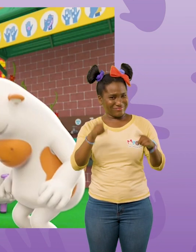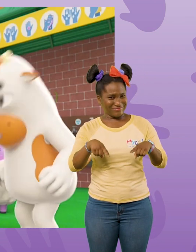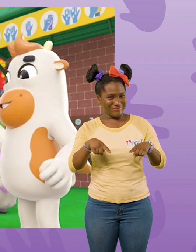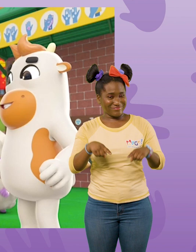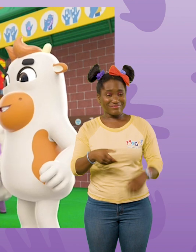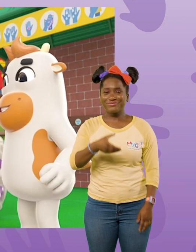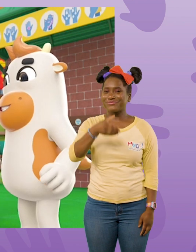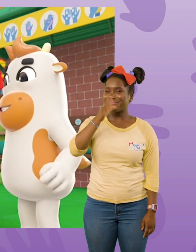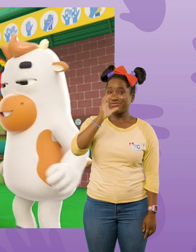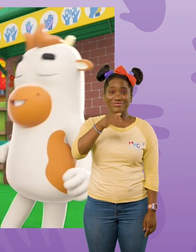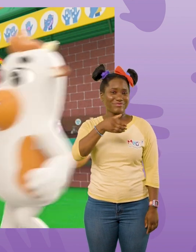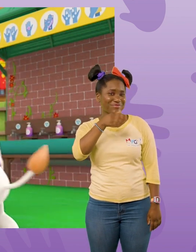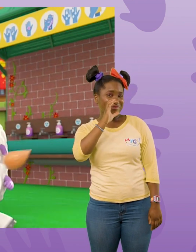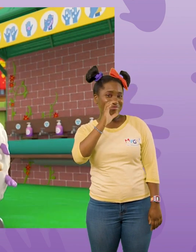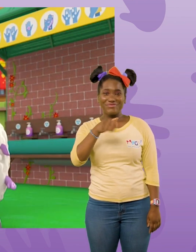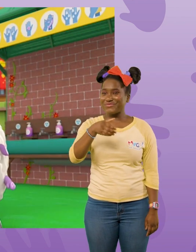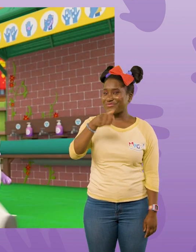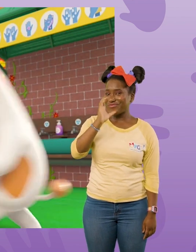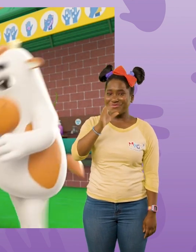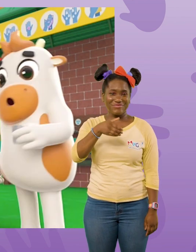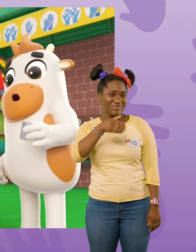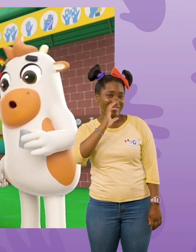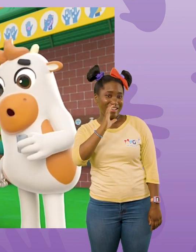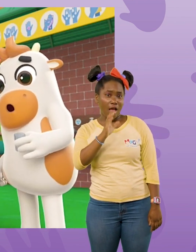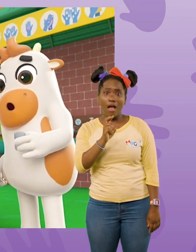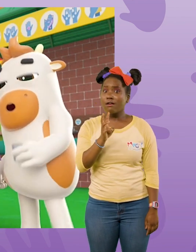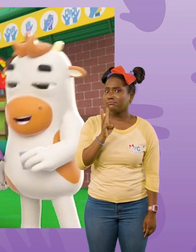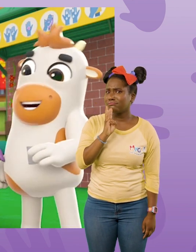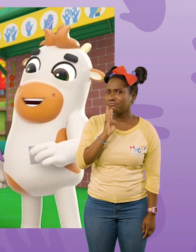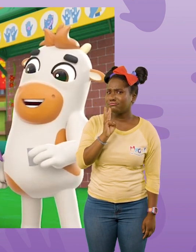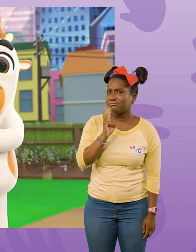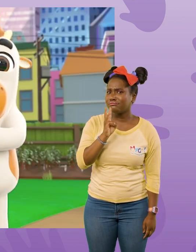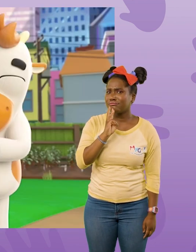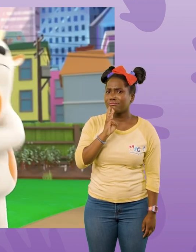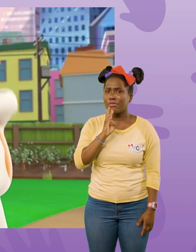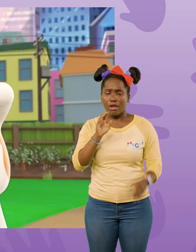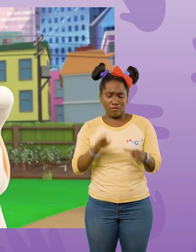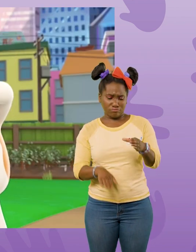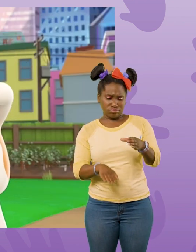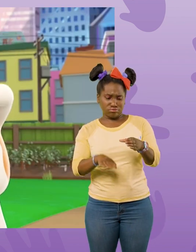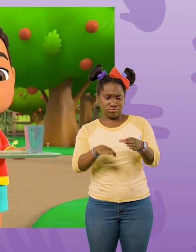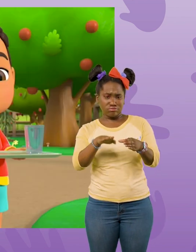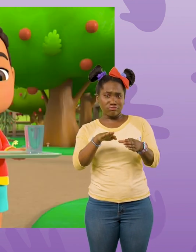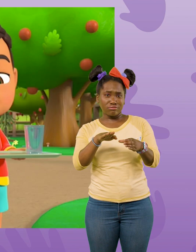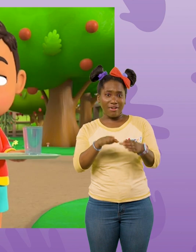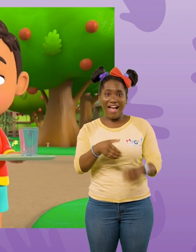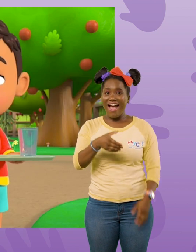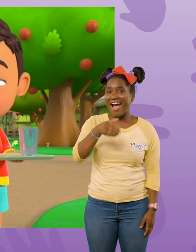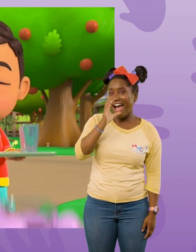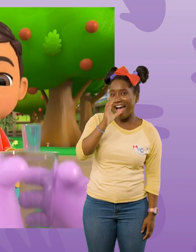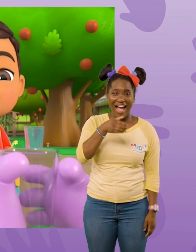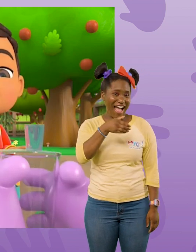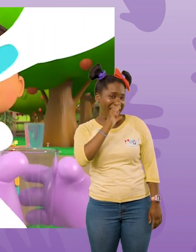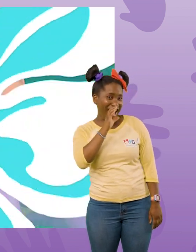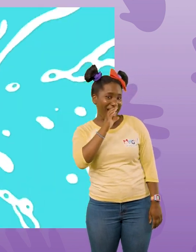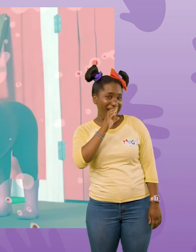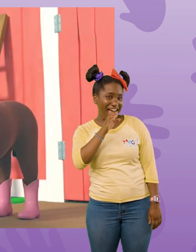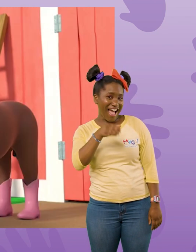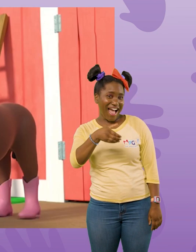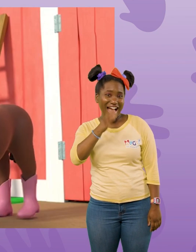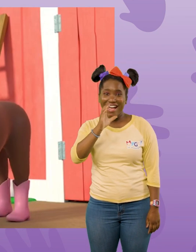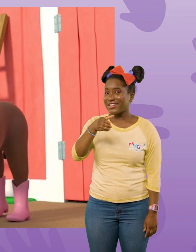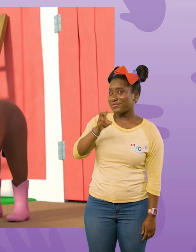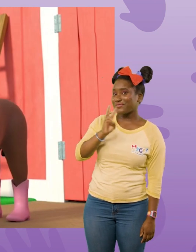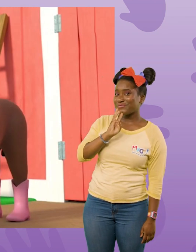don't you think? Drink, drink, drink it up. Water, water in your cup. Drink,